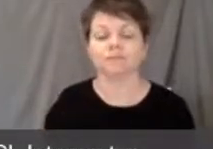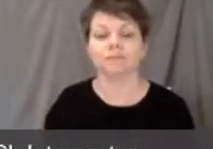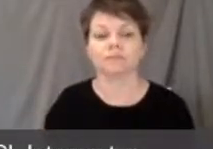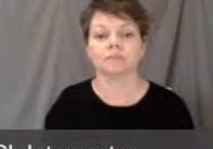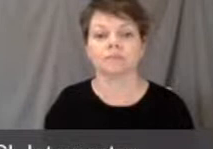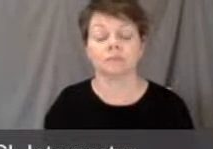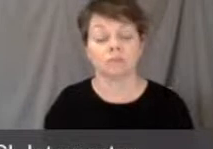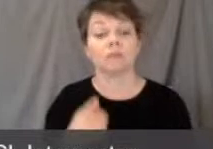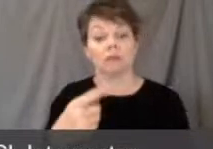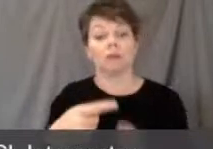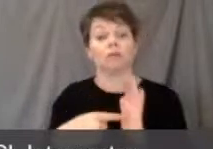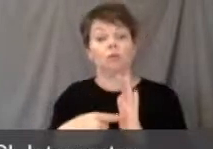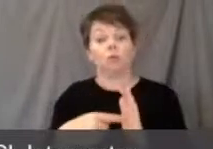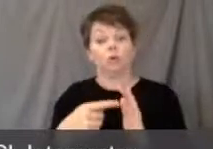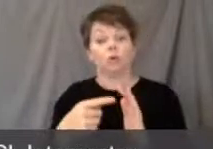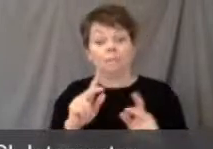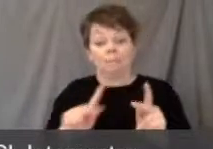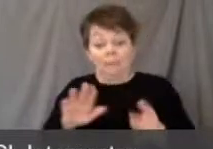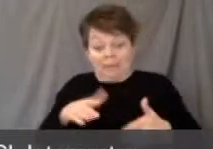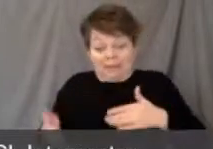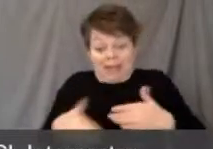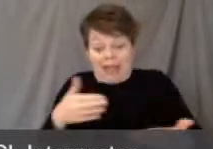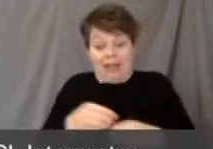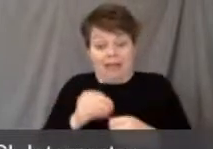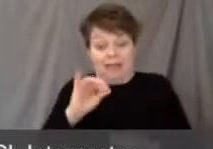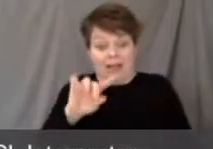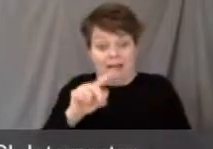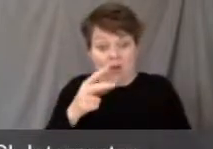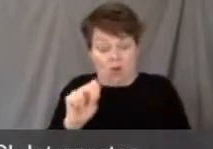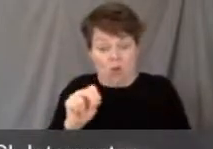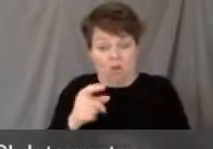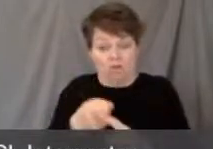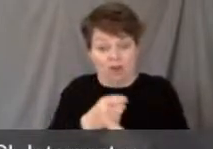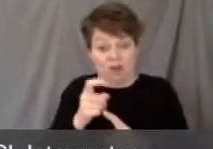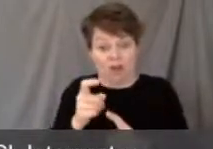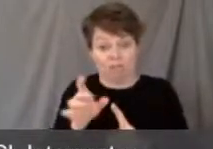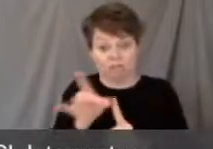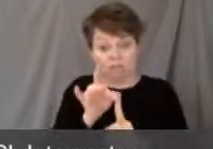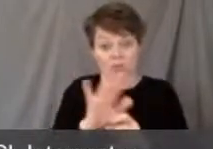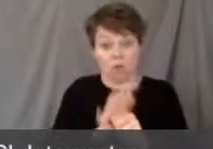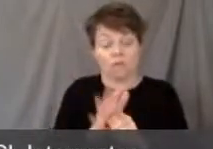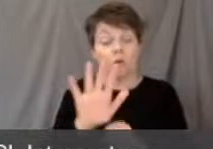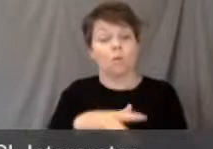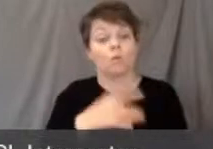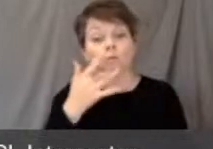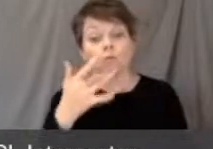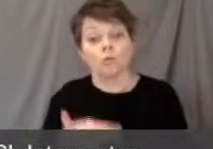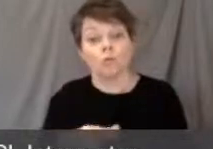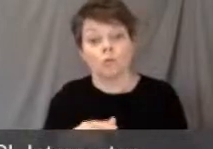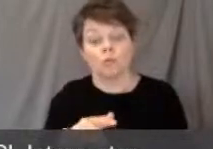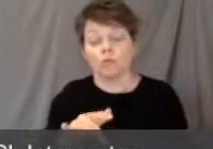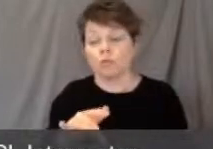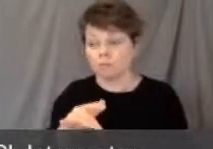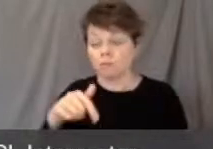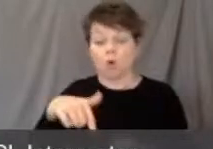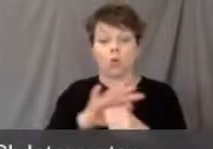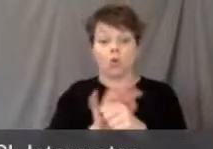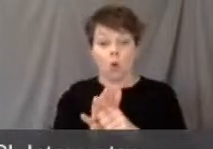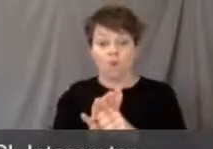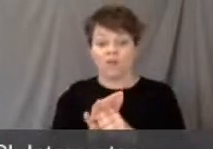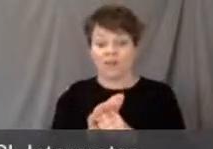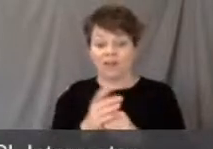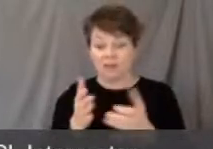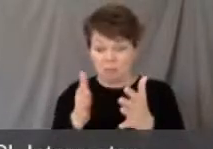And this shows the deaths due to COVID in Idaho. Fortunately, as I mentioned, no deaths due to COVID here in Idaho,